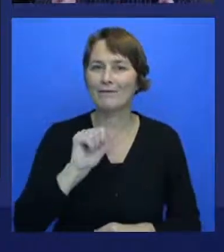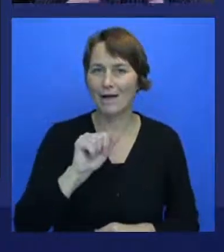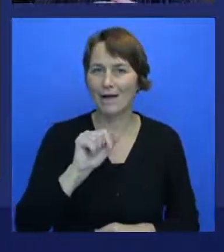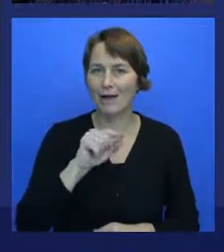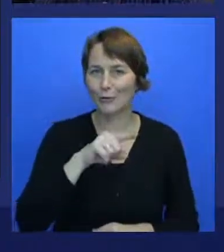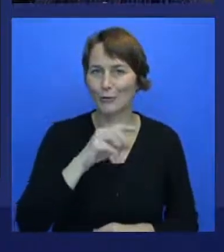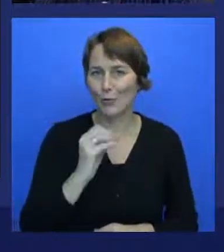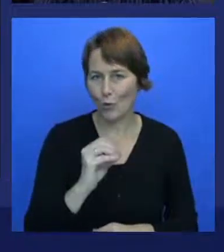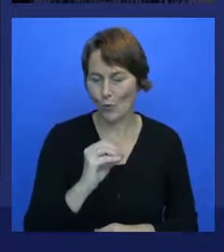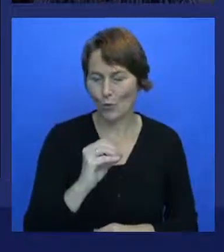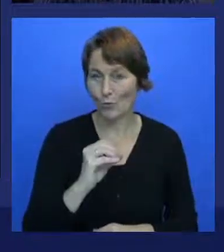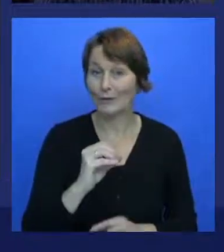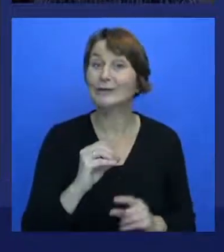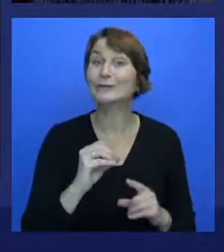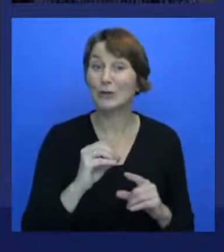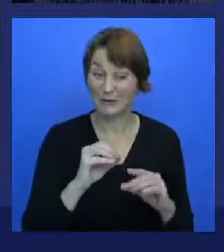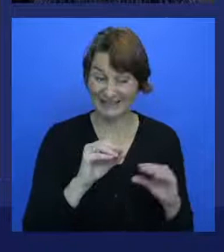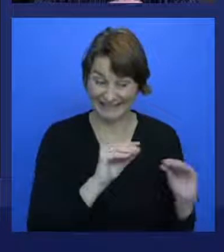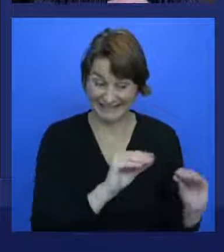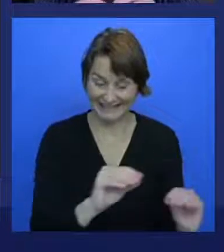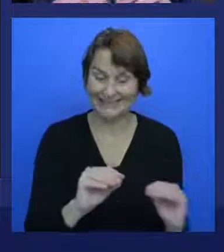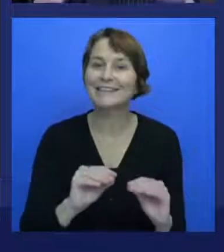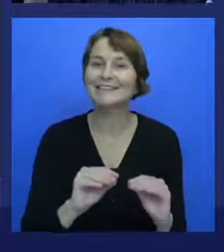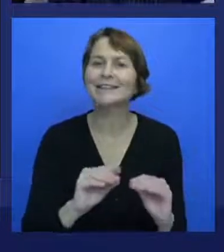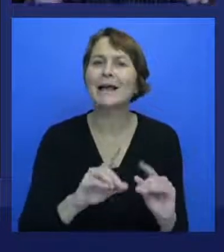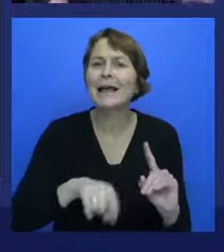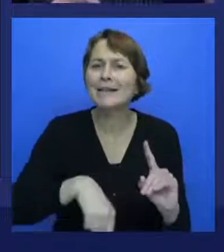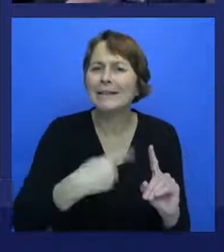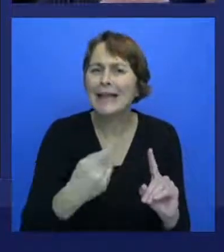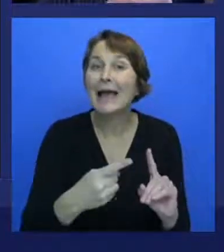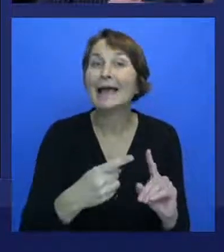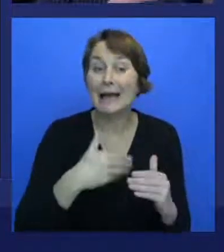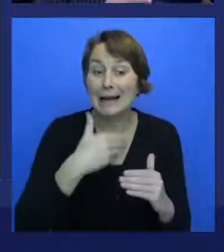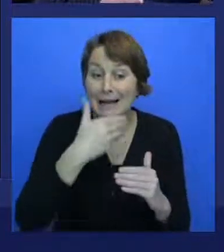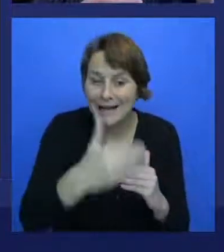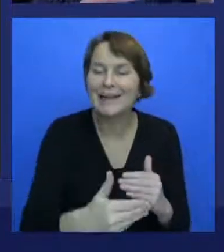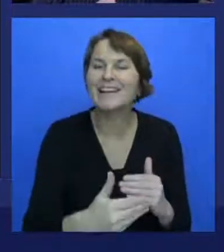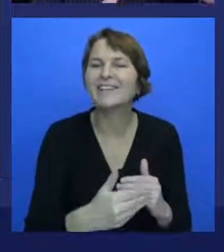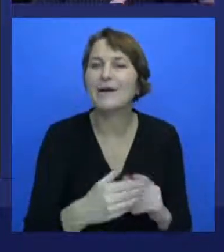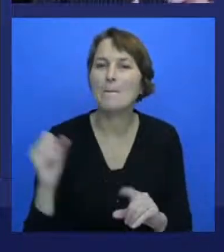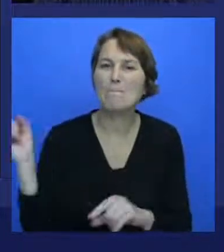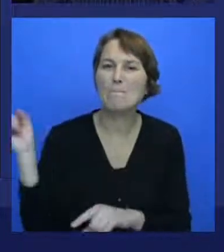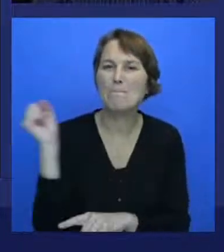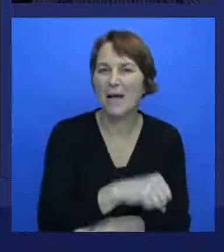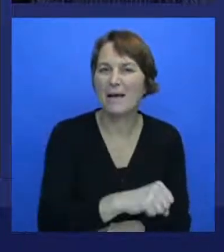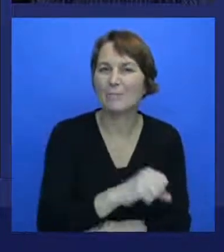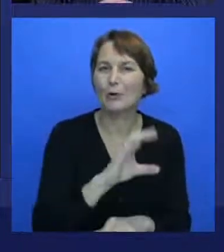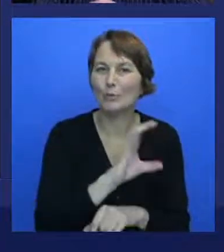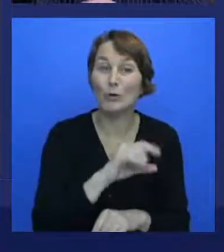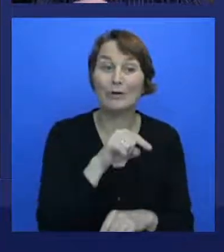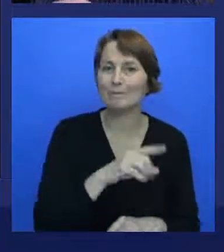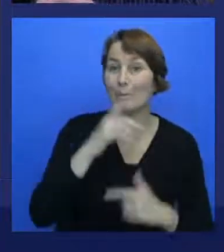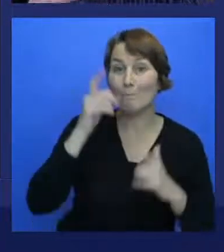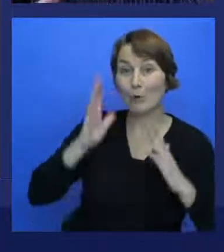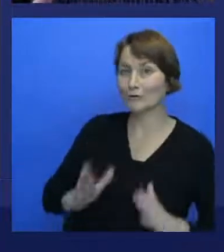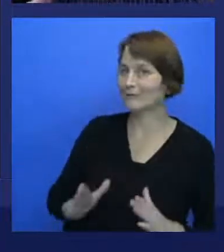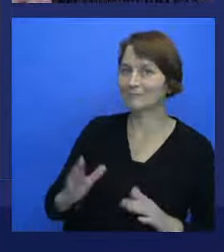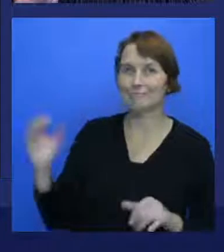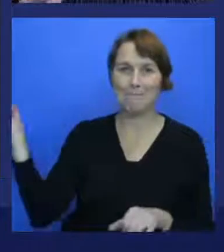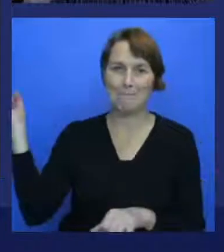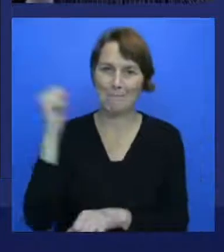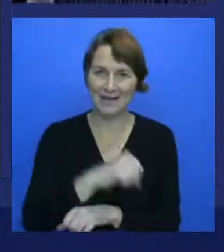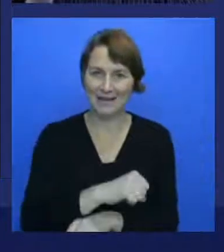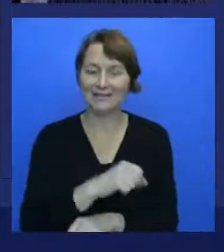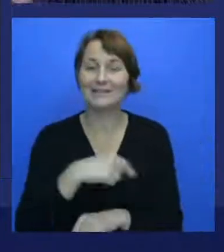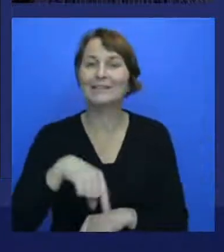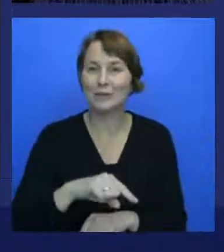by 2016, it beats a world champion class. And of course, the famous event is in May of 2017 when KG